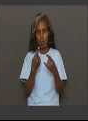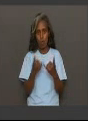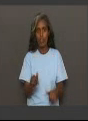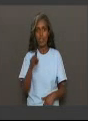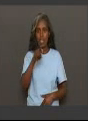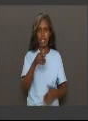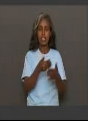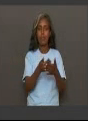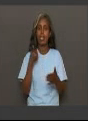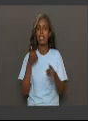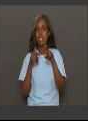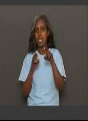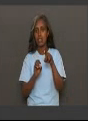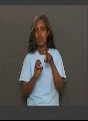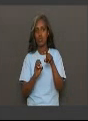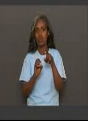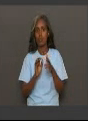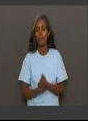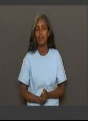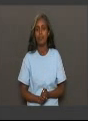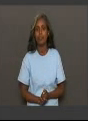minus x0.